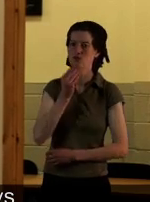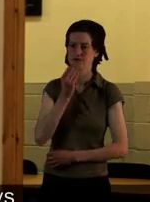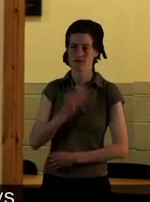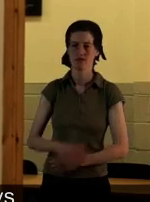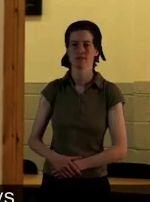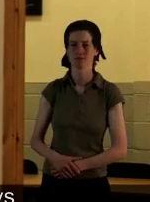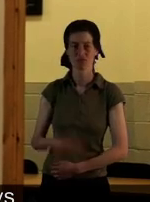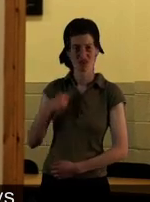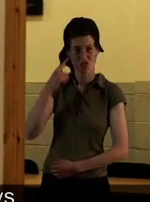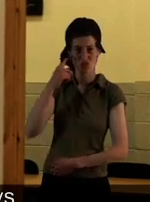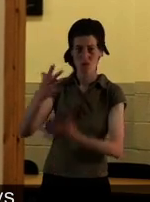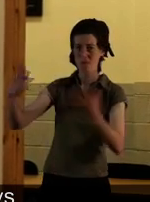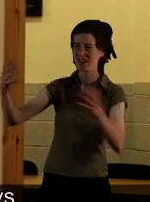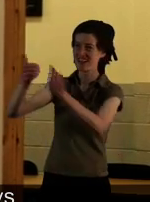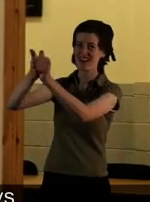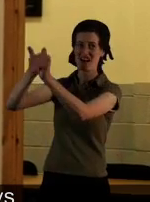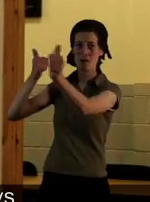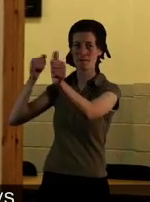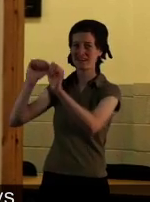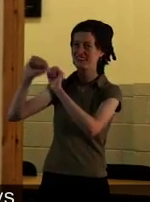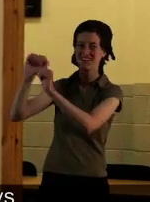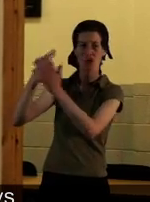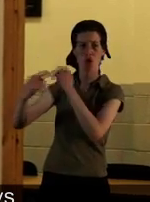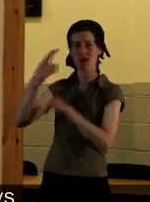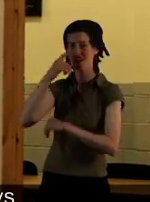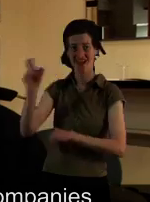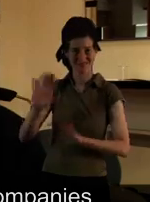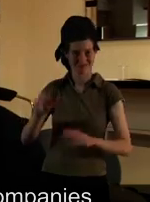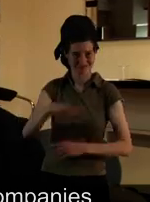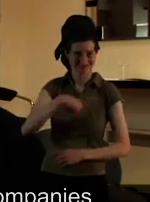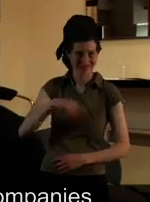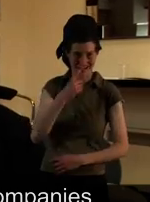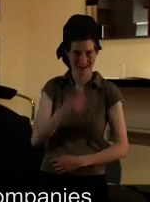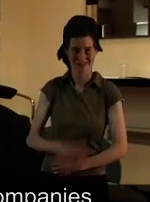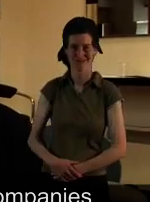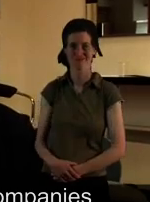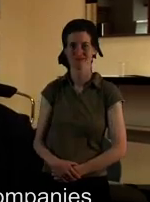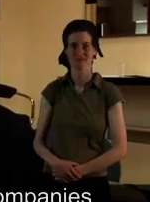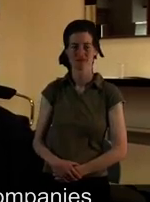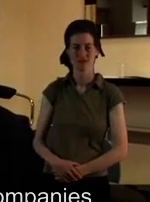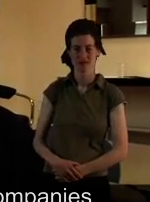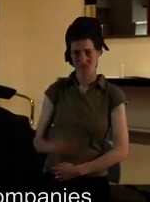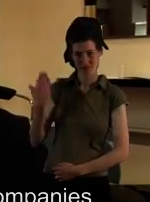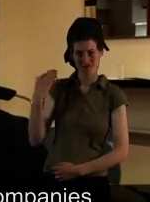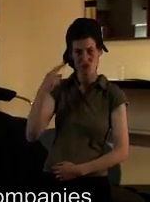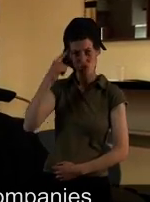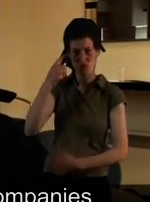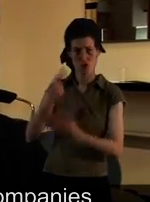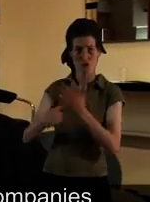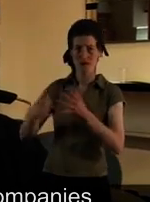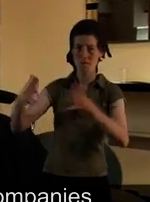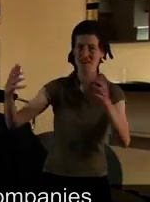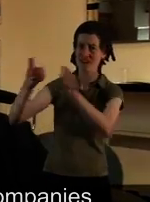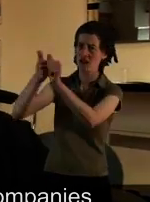I assumed it was for the big boys, and I don't think it is now. Previously, I thought that only large companies or